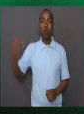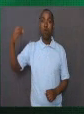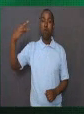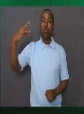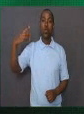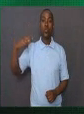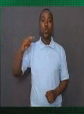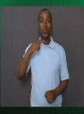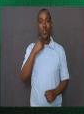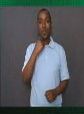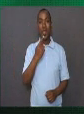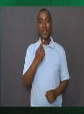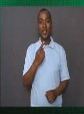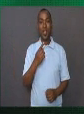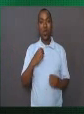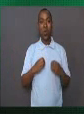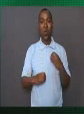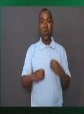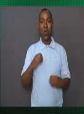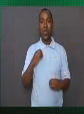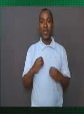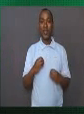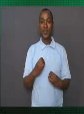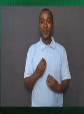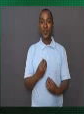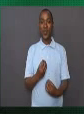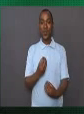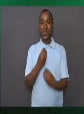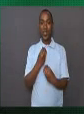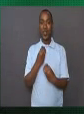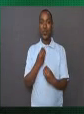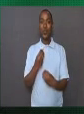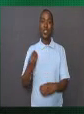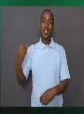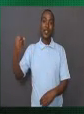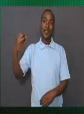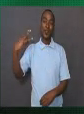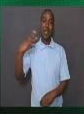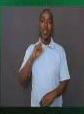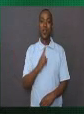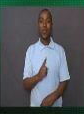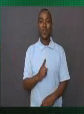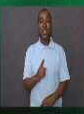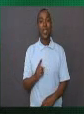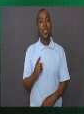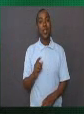Phototrophs are organisms that feed off light, such as